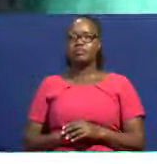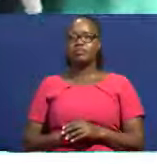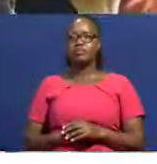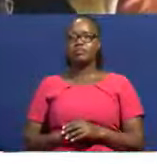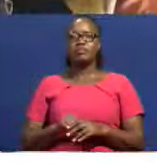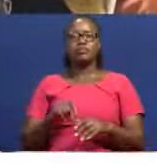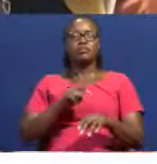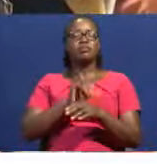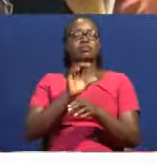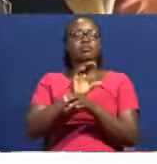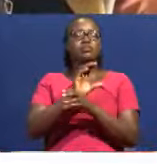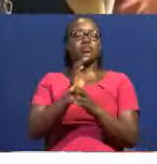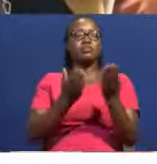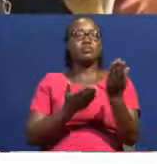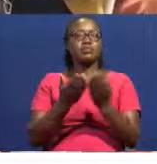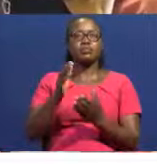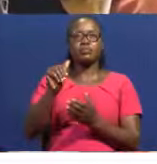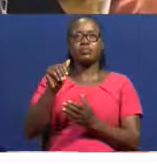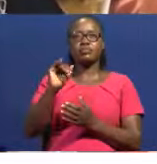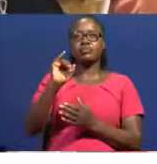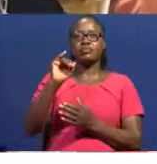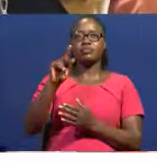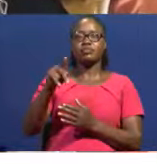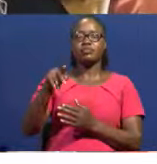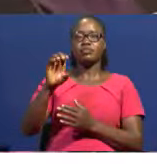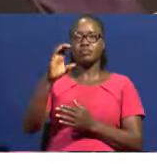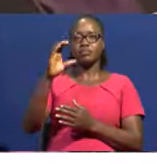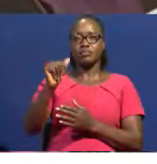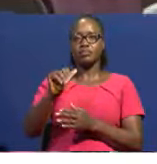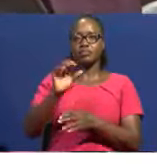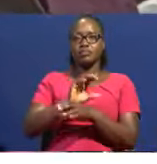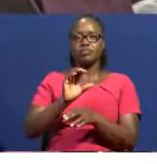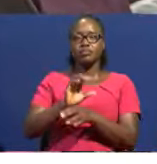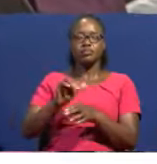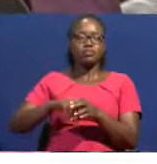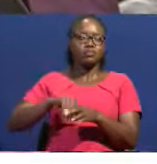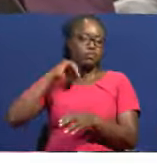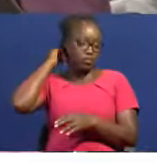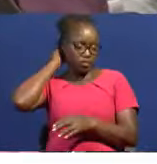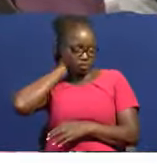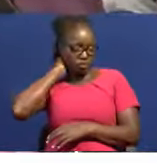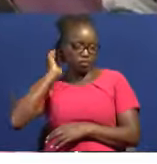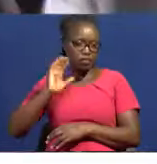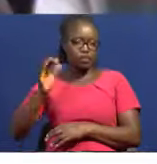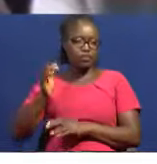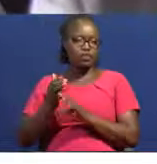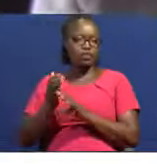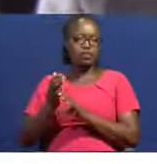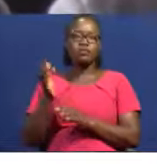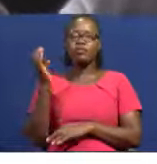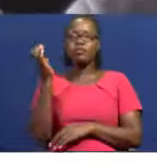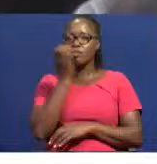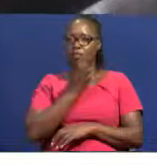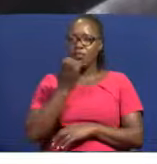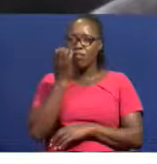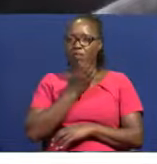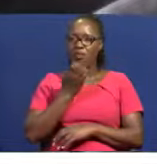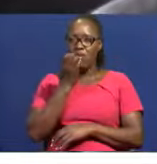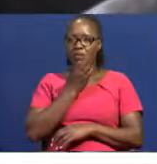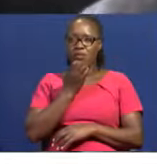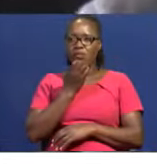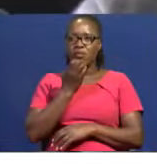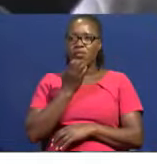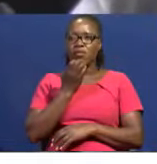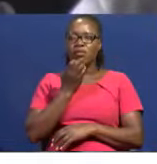Speaking during a church service at AIPC Church Kangare, Kigumo in Murang'a County, former Deputy President Rigathi